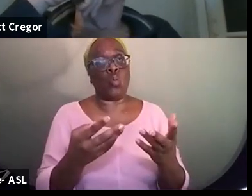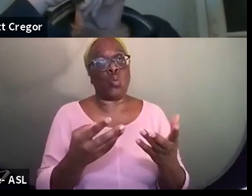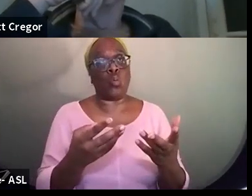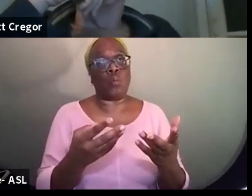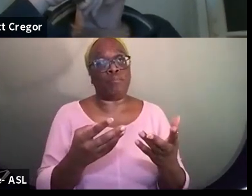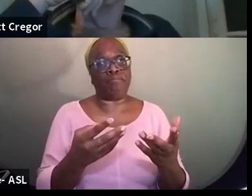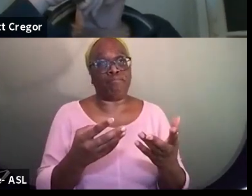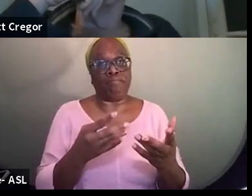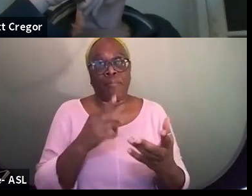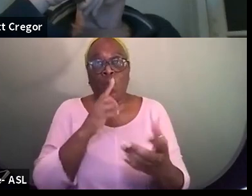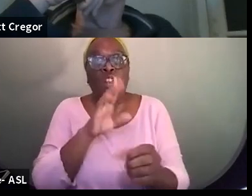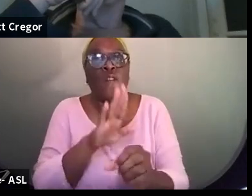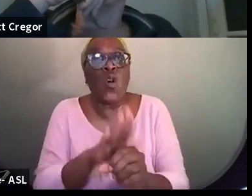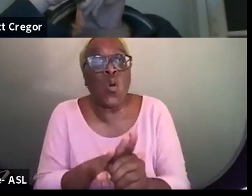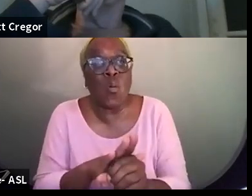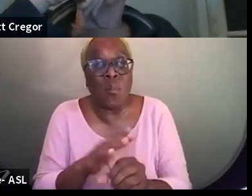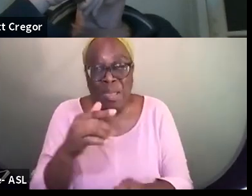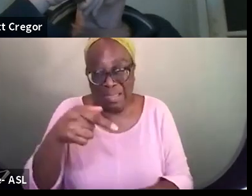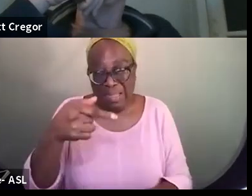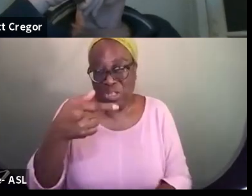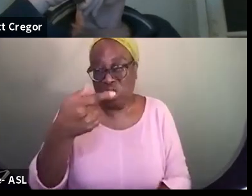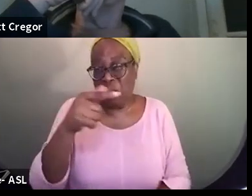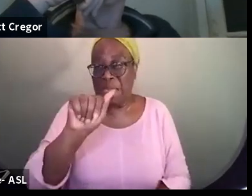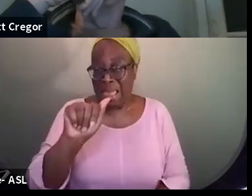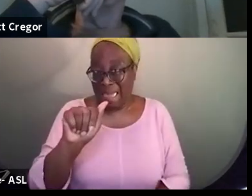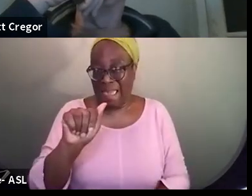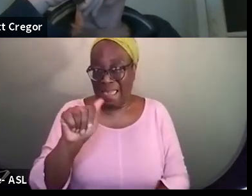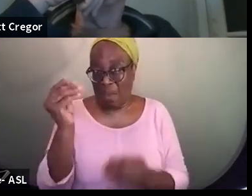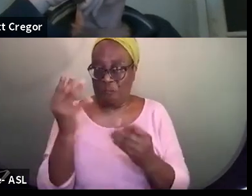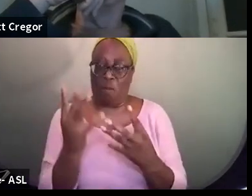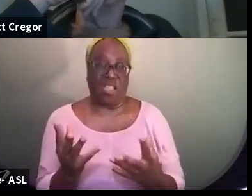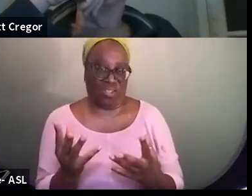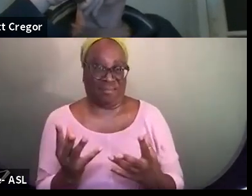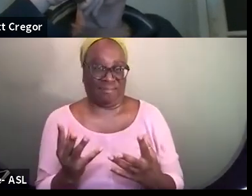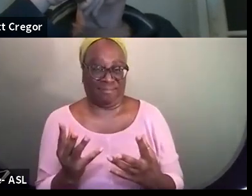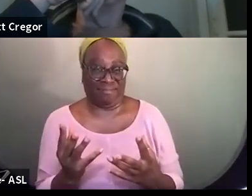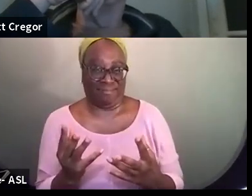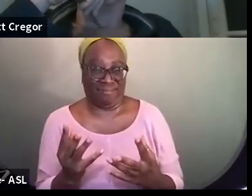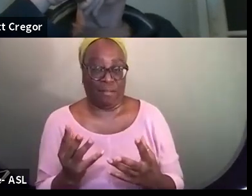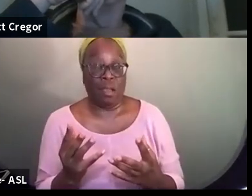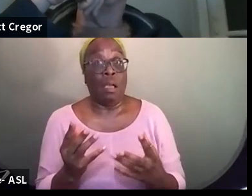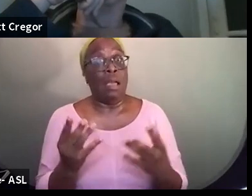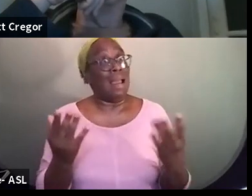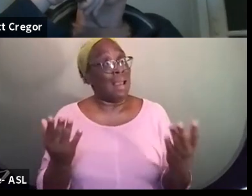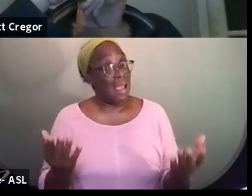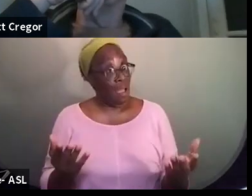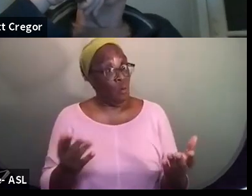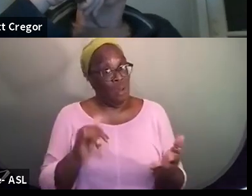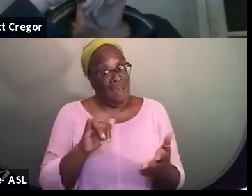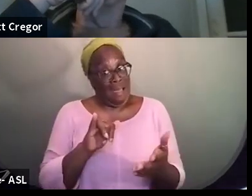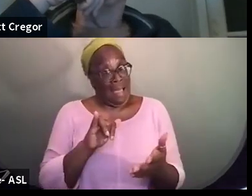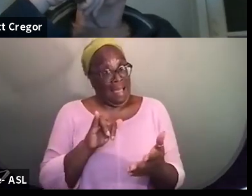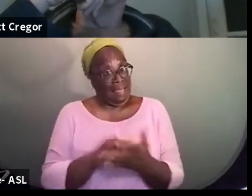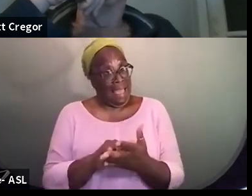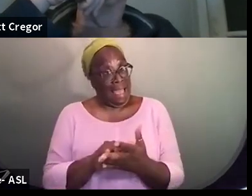for what the GPA may tell us. Now, that all assumes at the base level that